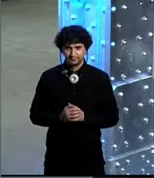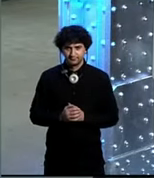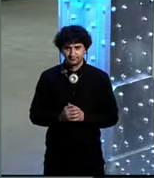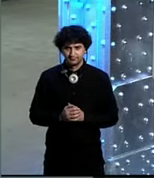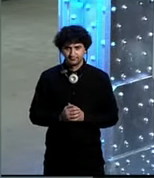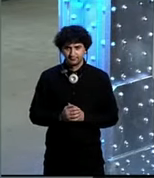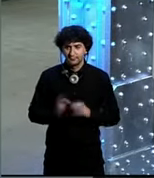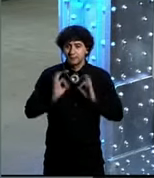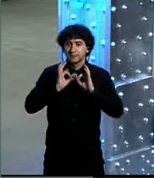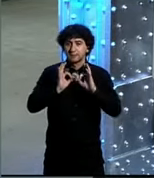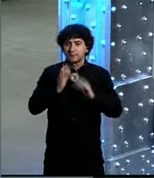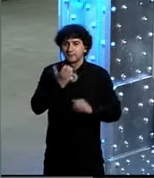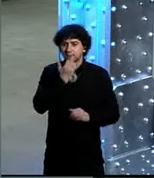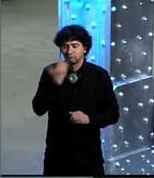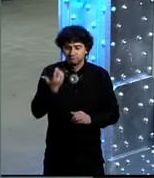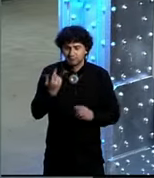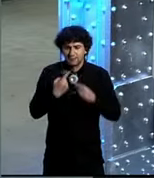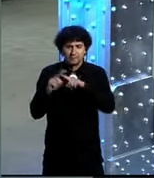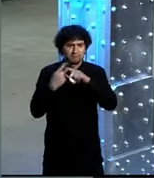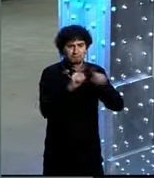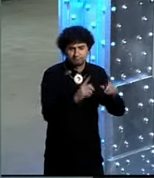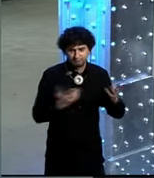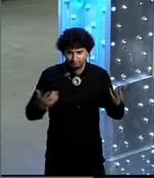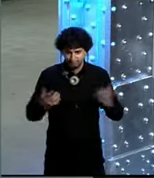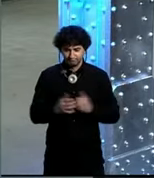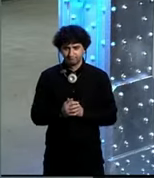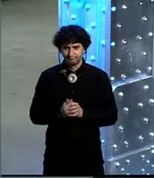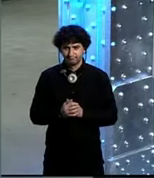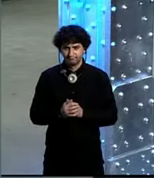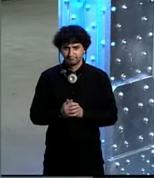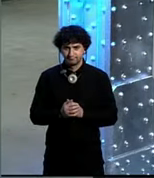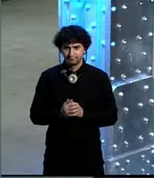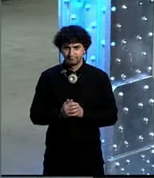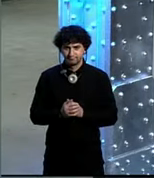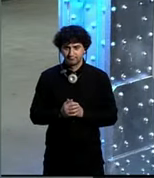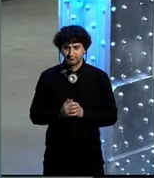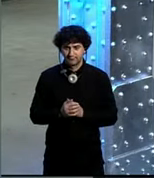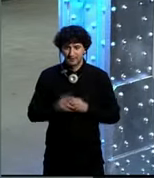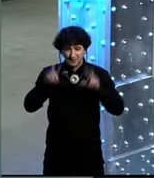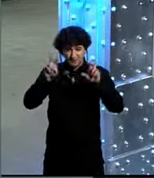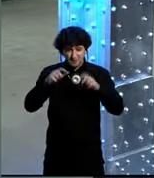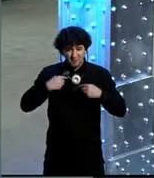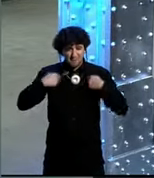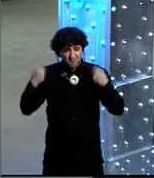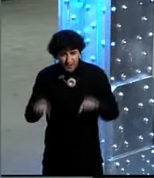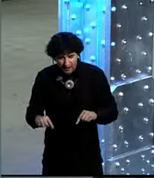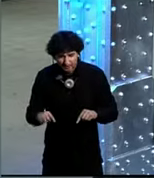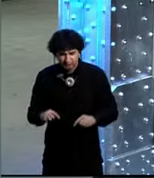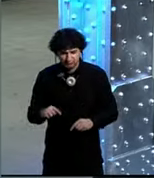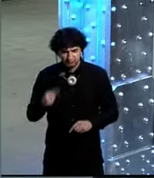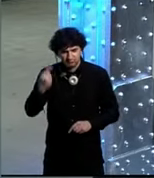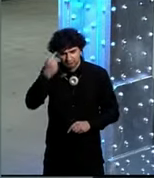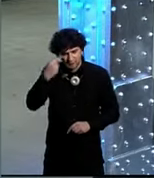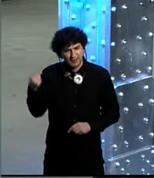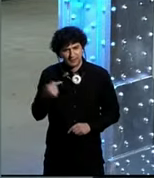volatile the audience is today. But the term failing has a lot of negative connotations as well. So I'd like to